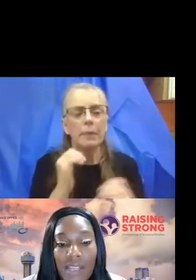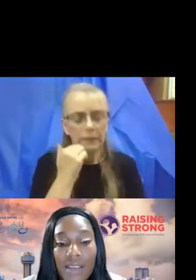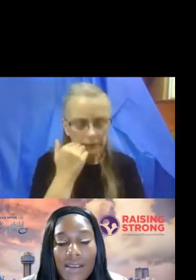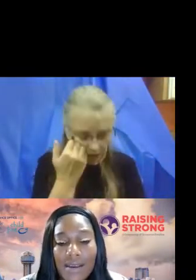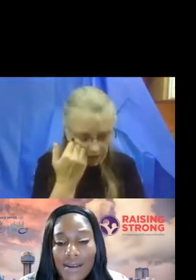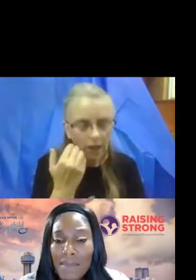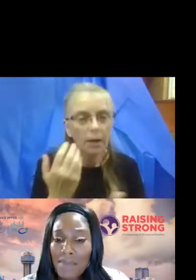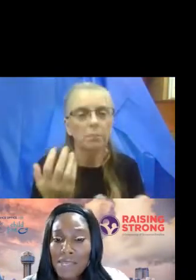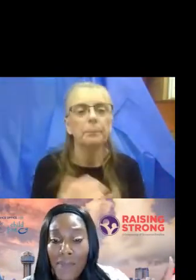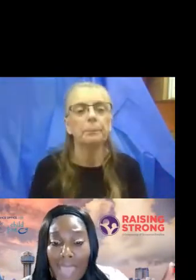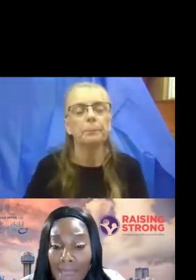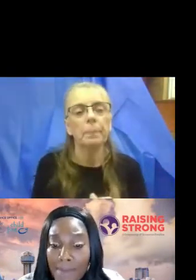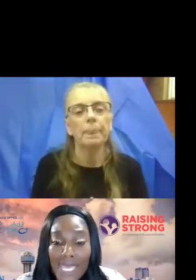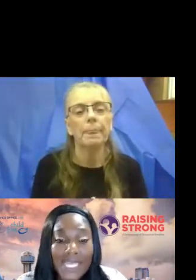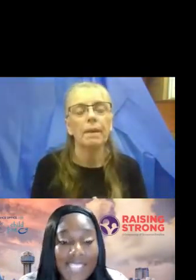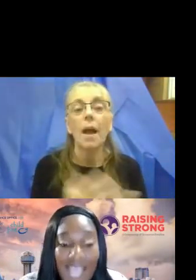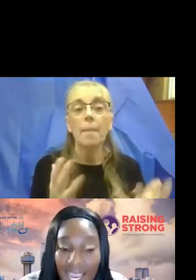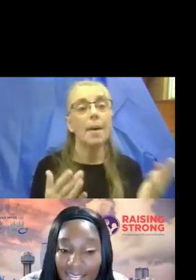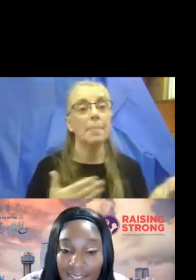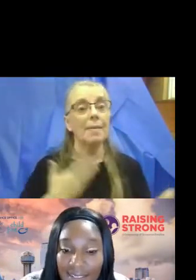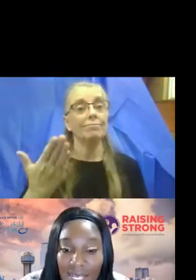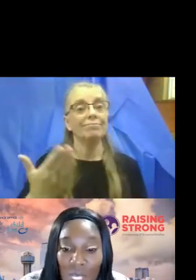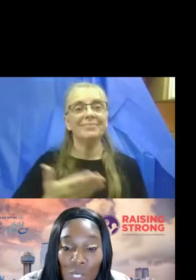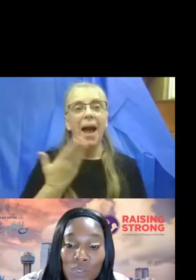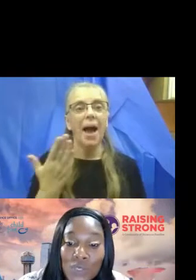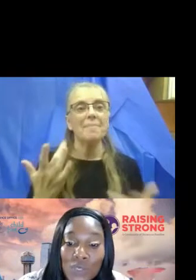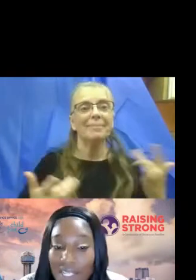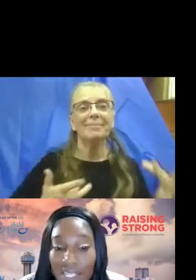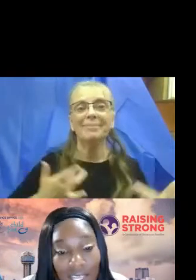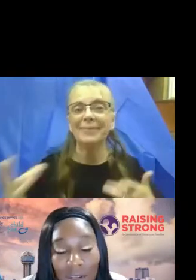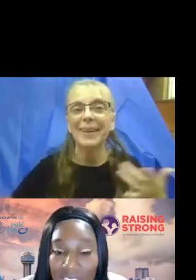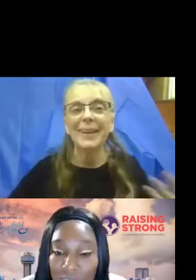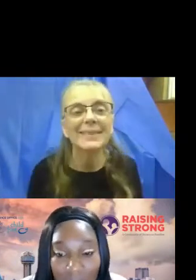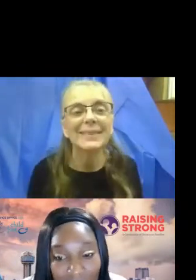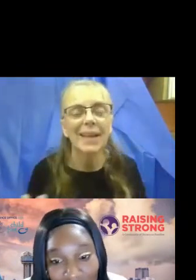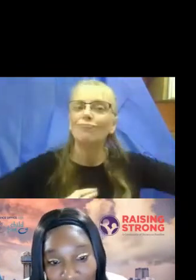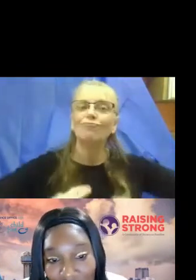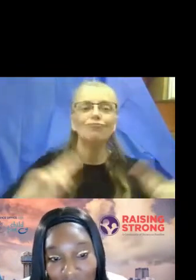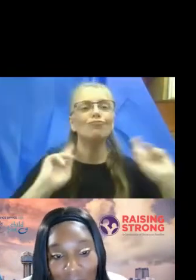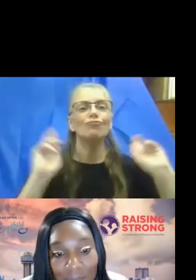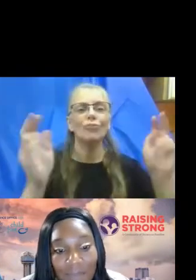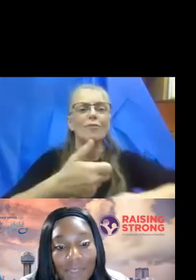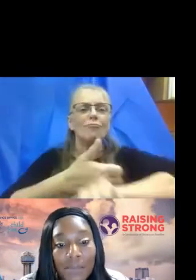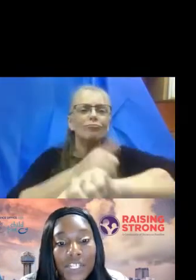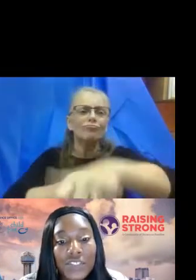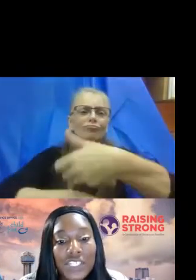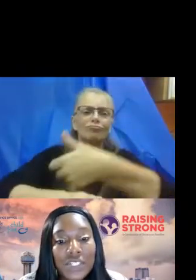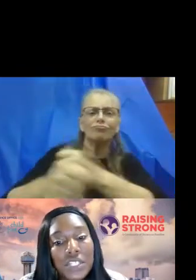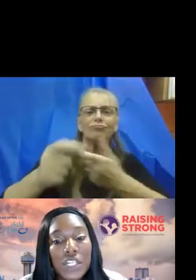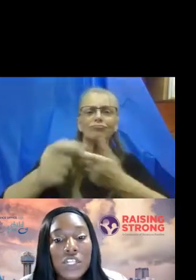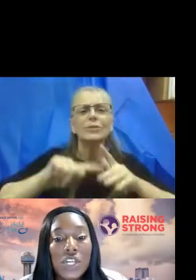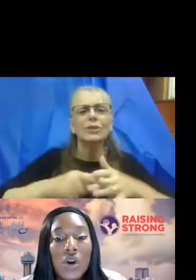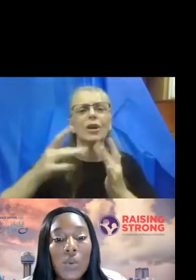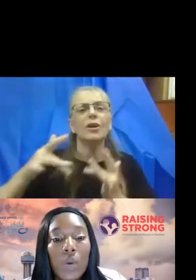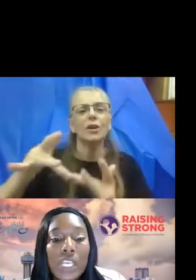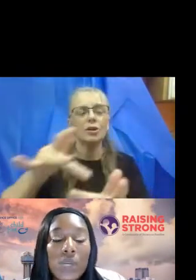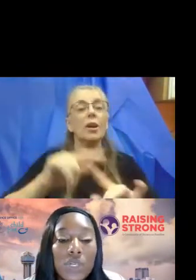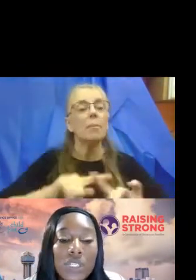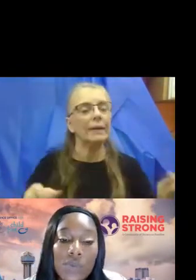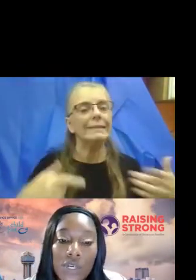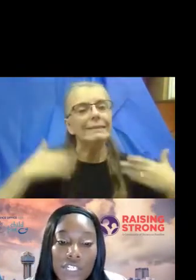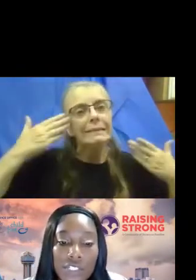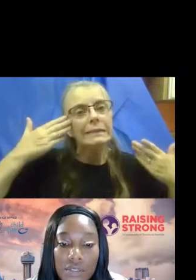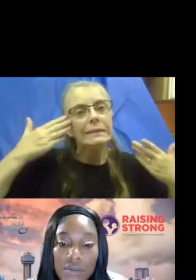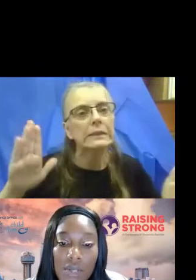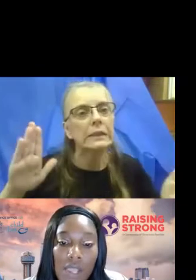were pregnant. Or maybe you were happy, excited, and was ready to get on this parenting journey, but you still didn't know what you